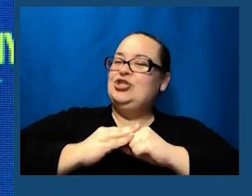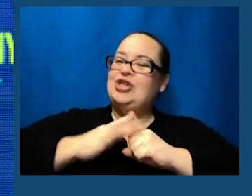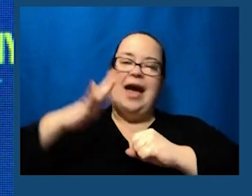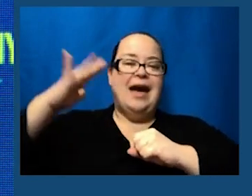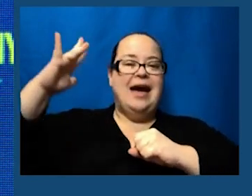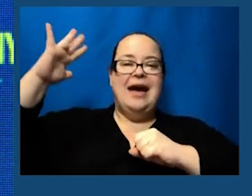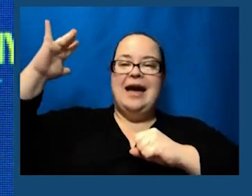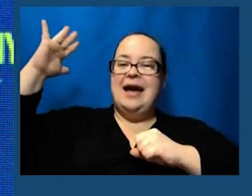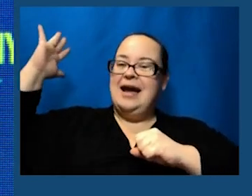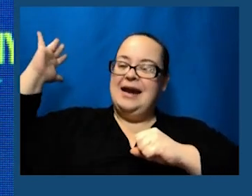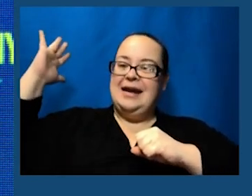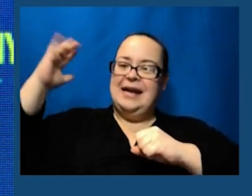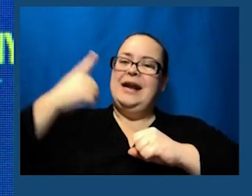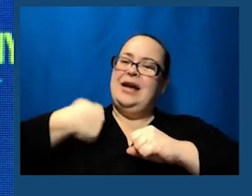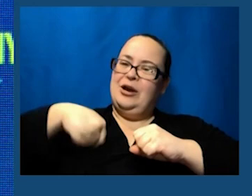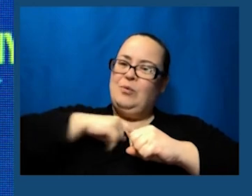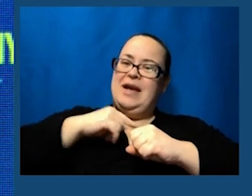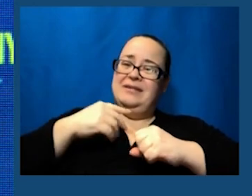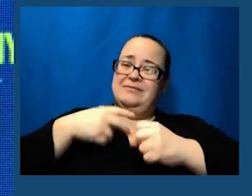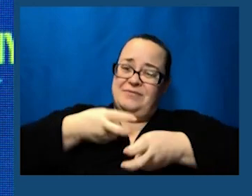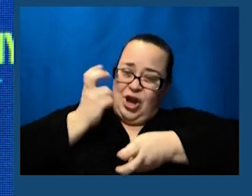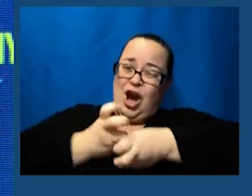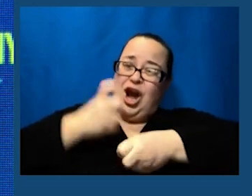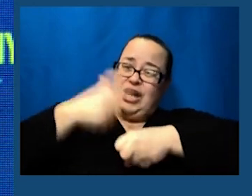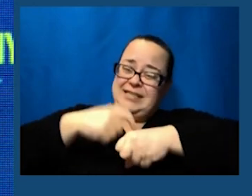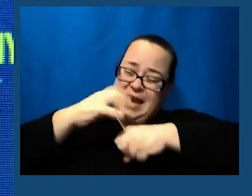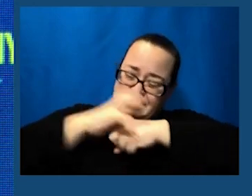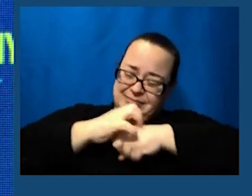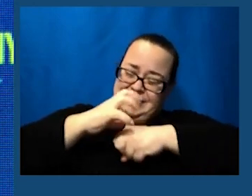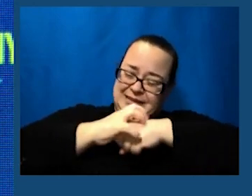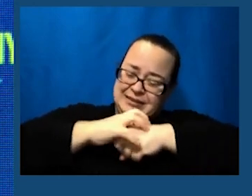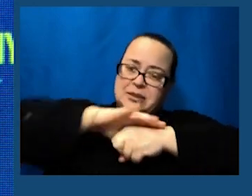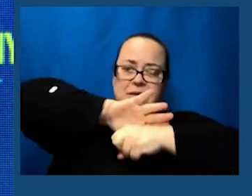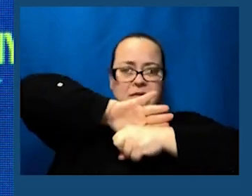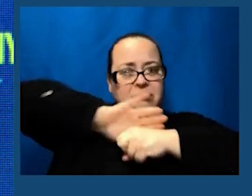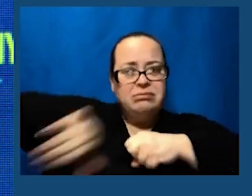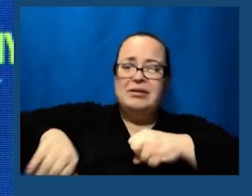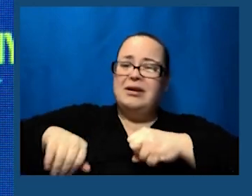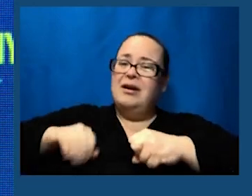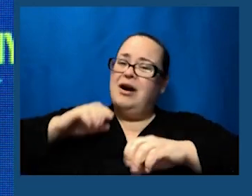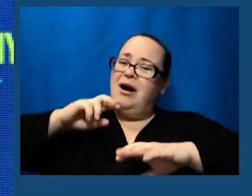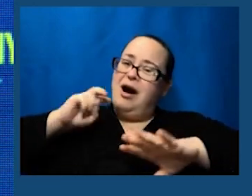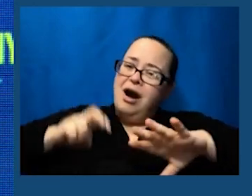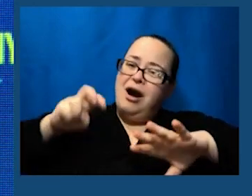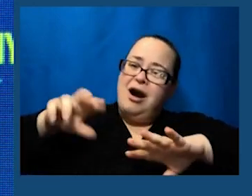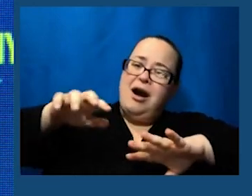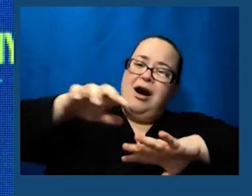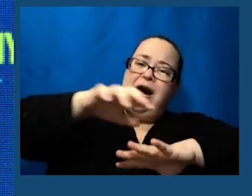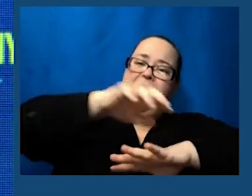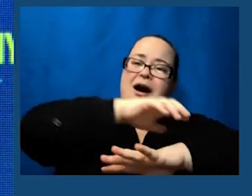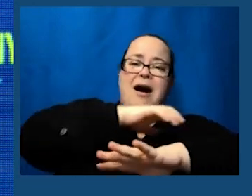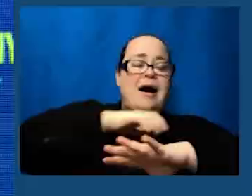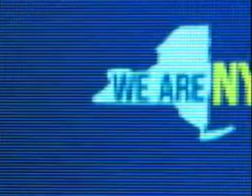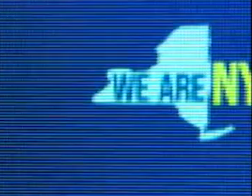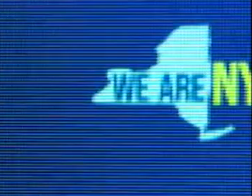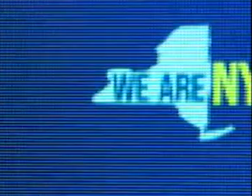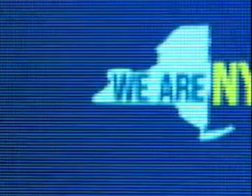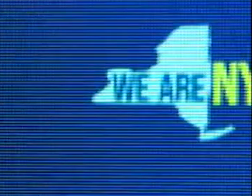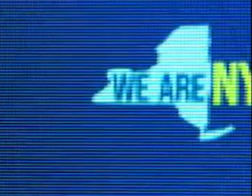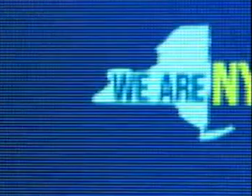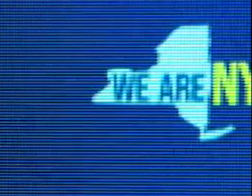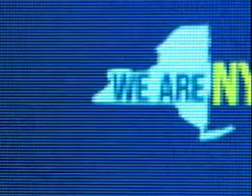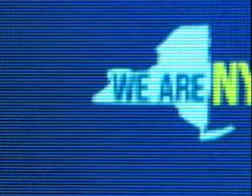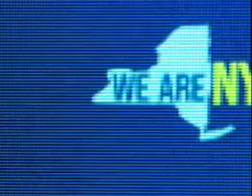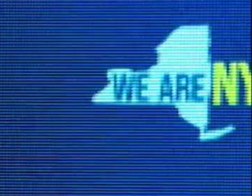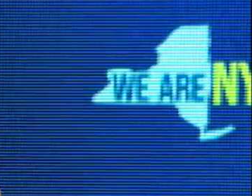on those difficult times. From Utica to Rome to Herkimer to Cherry Valley, I don't need to tell you what challenges look like,